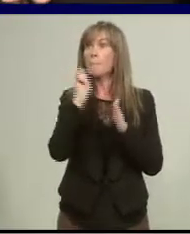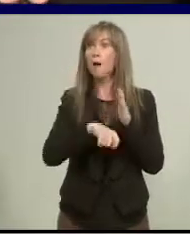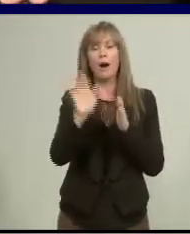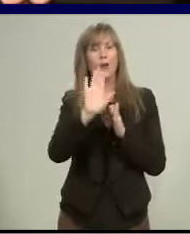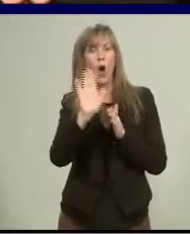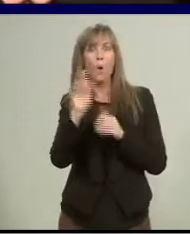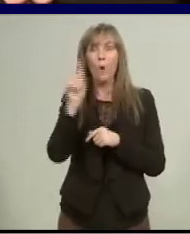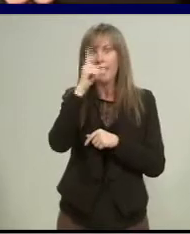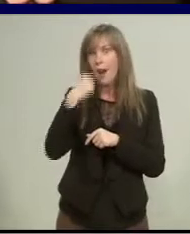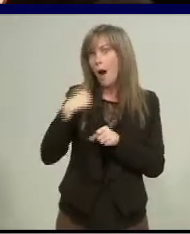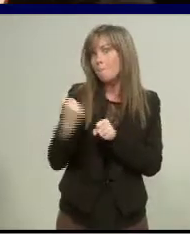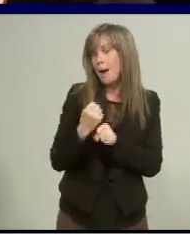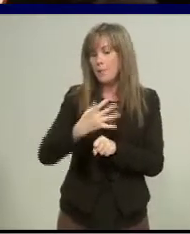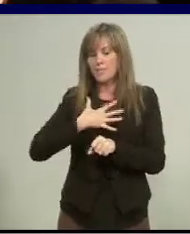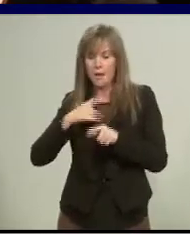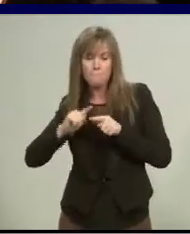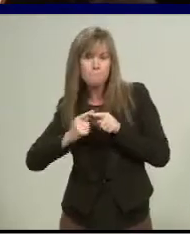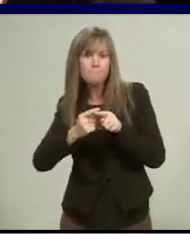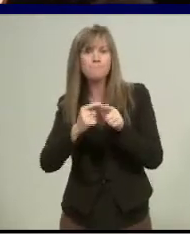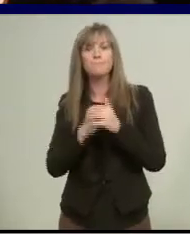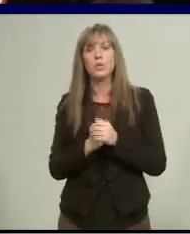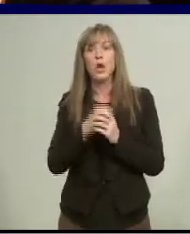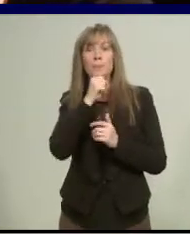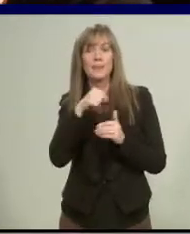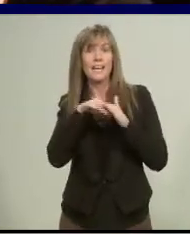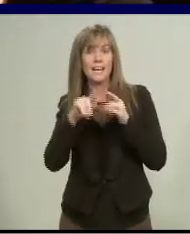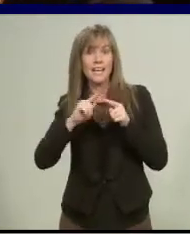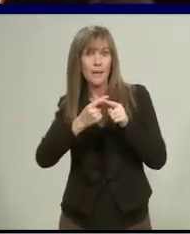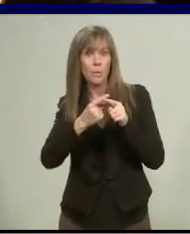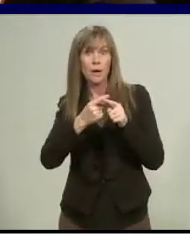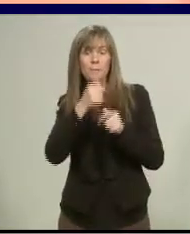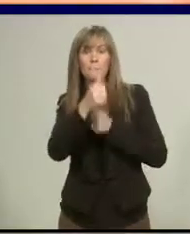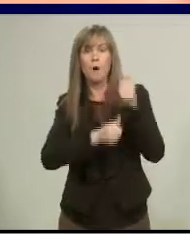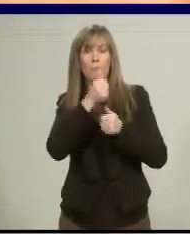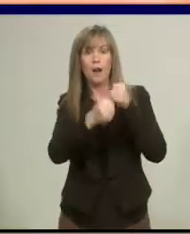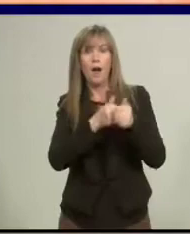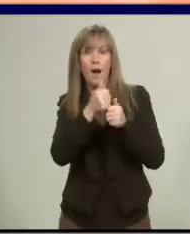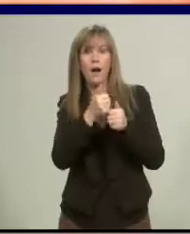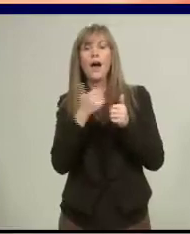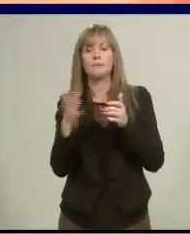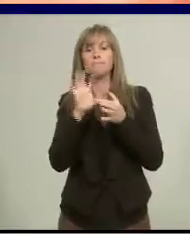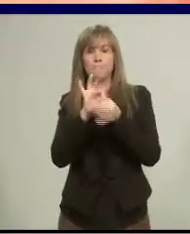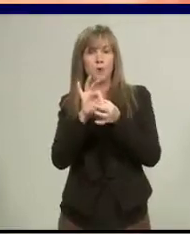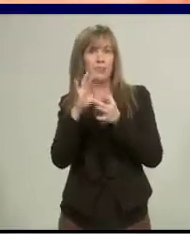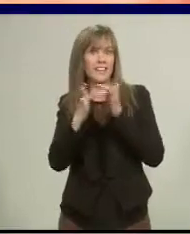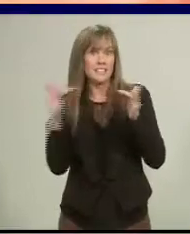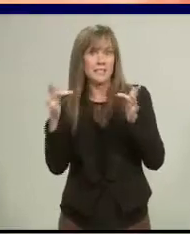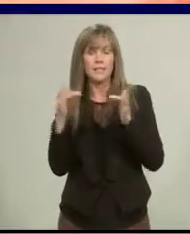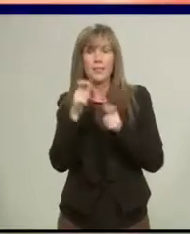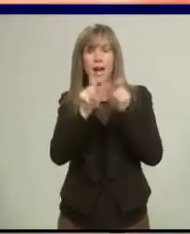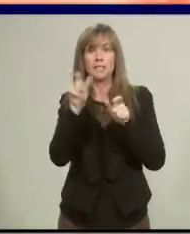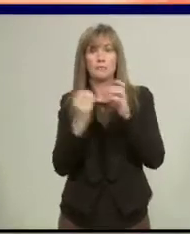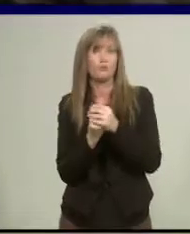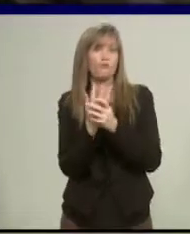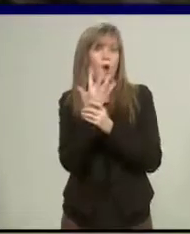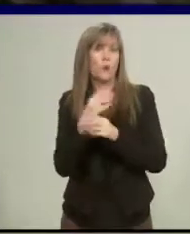instead. As the Mena Knitwear continue to appeal, the online presence continues to grow the customer base. Kate